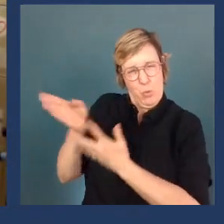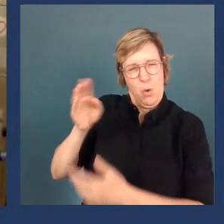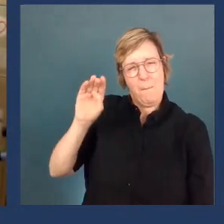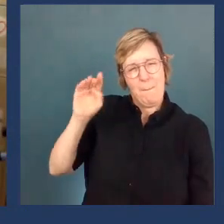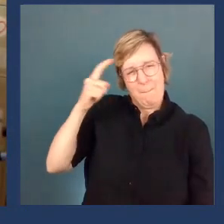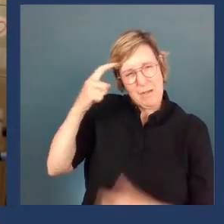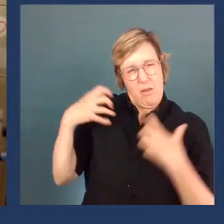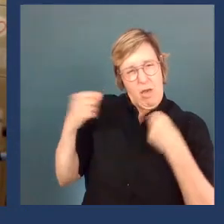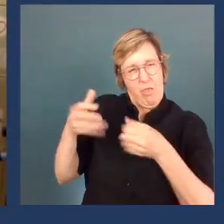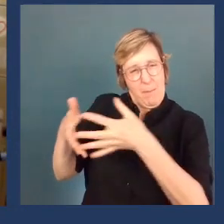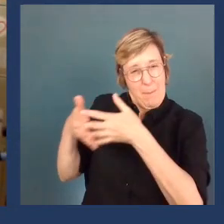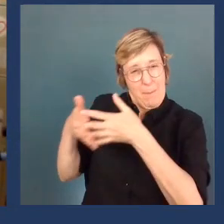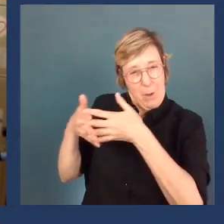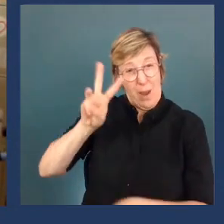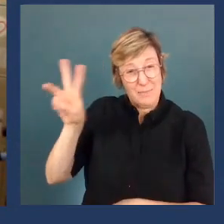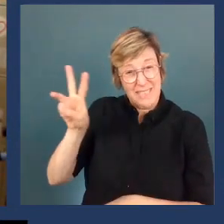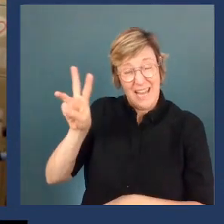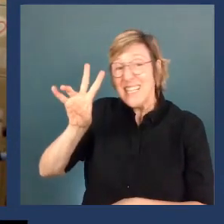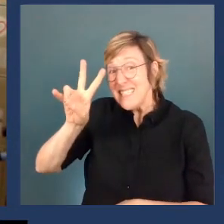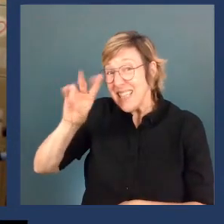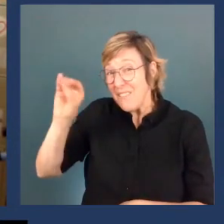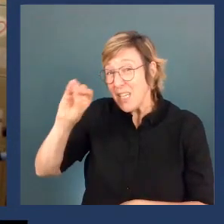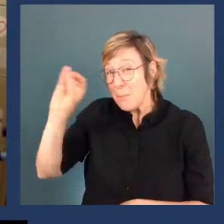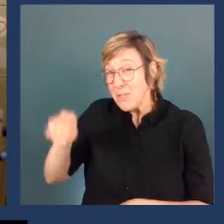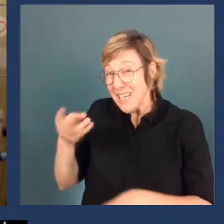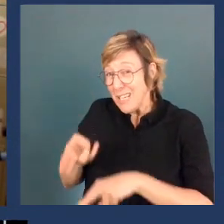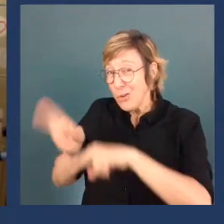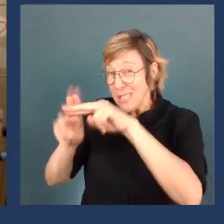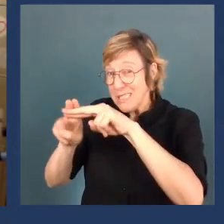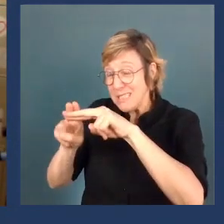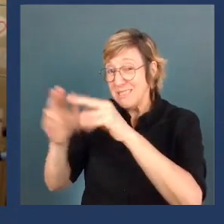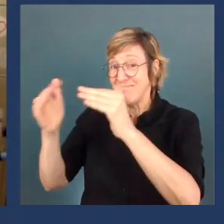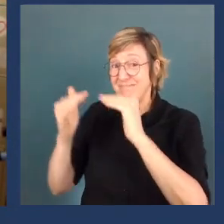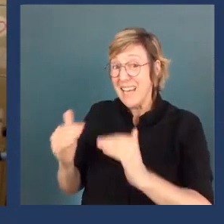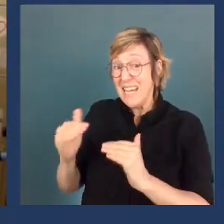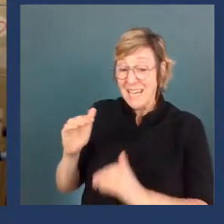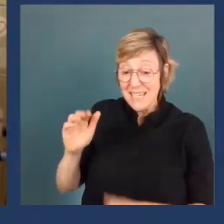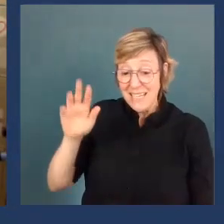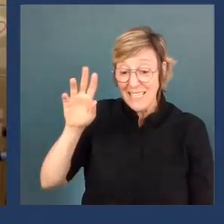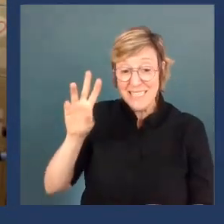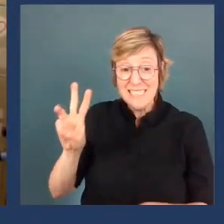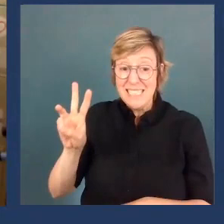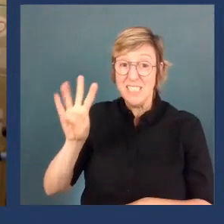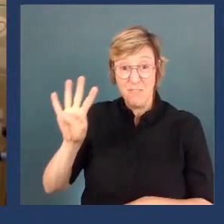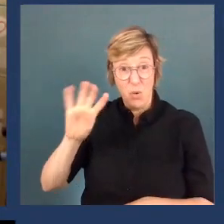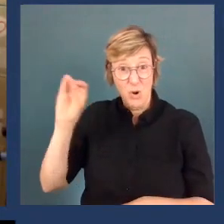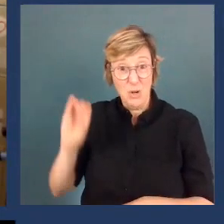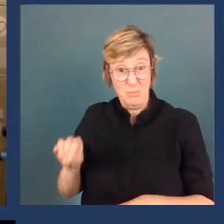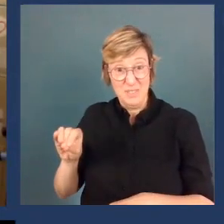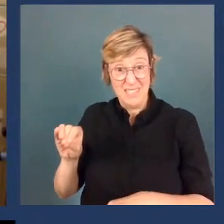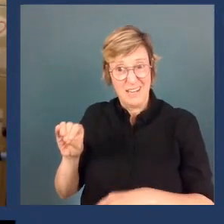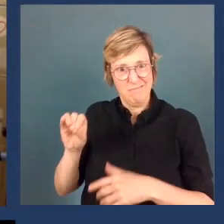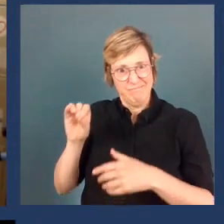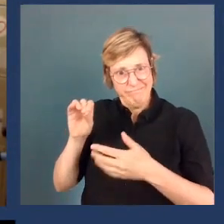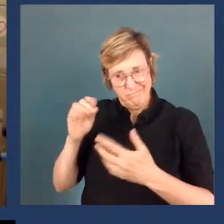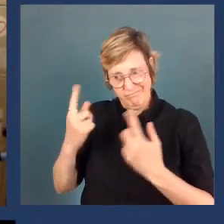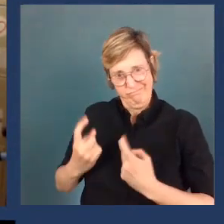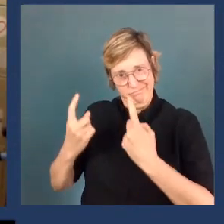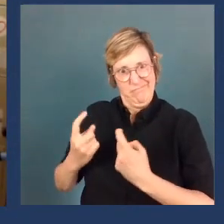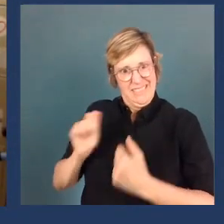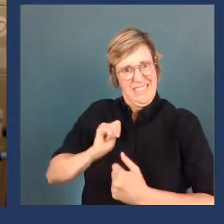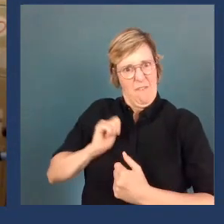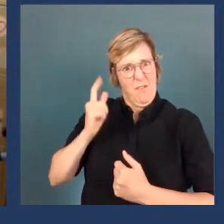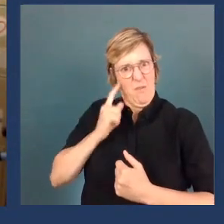and a 64% increase in the number of people taking a depression screen. And that's just between January and